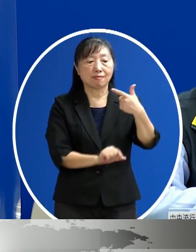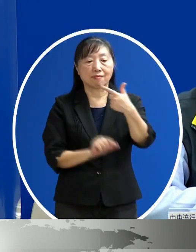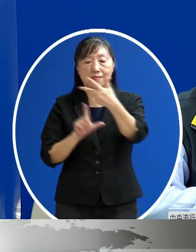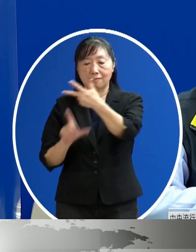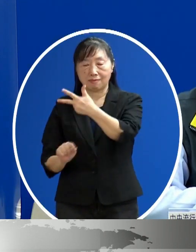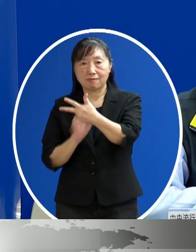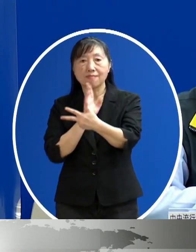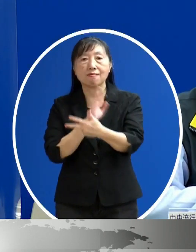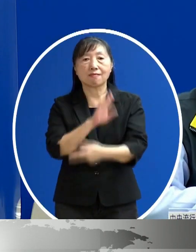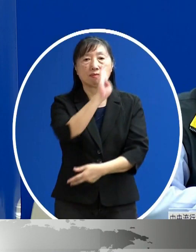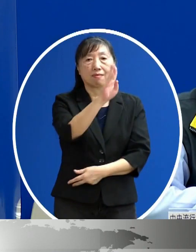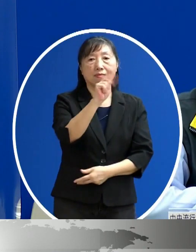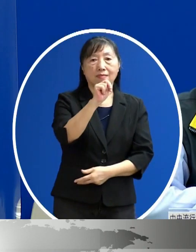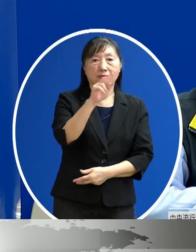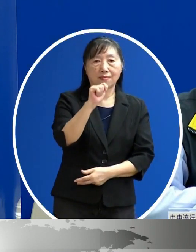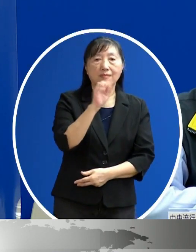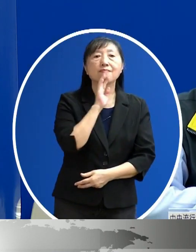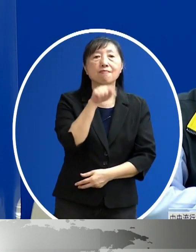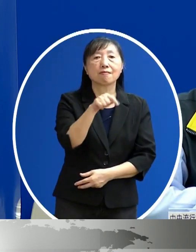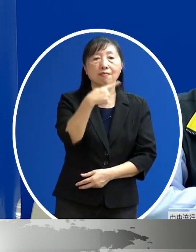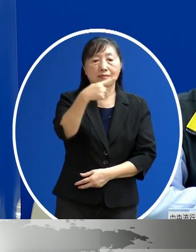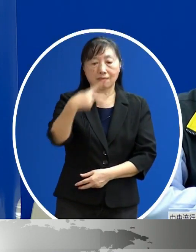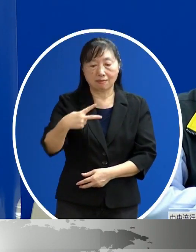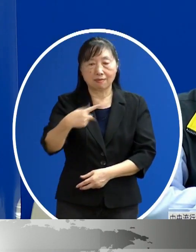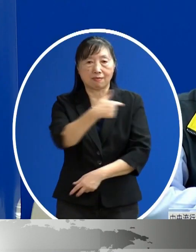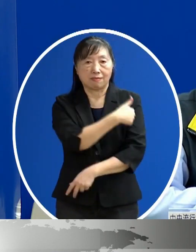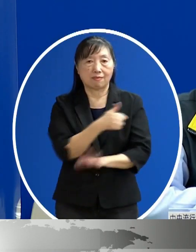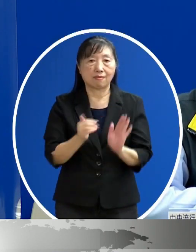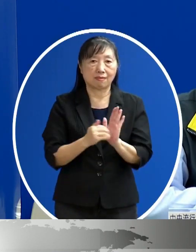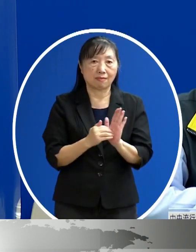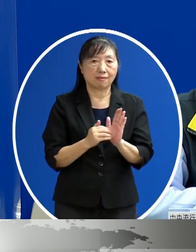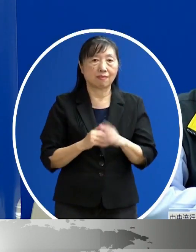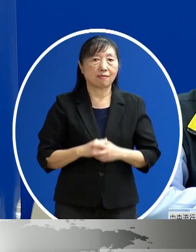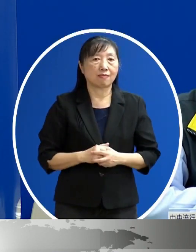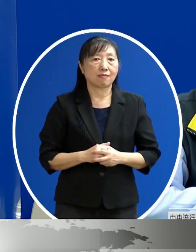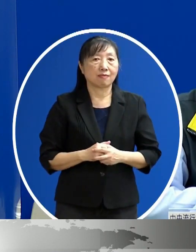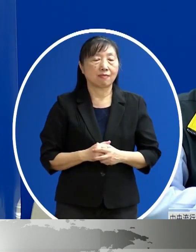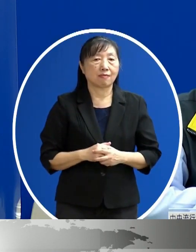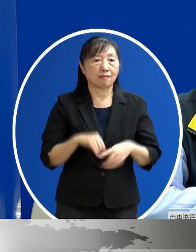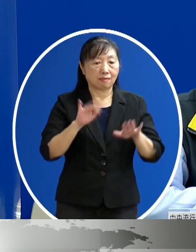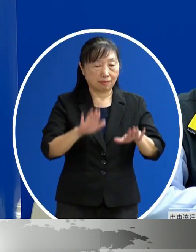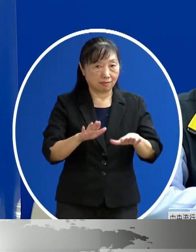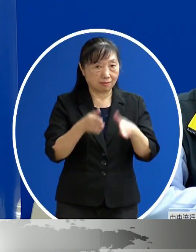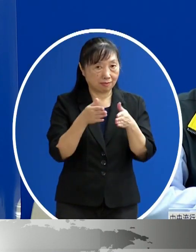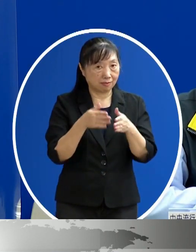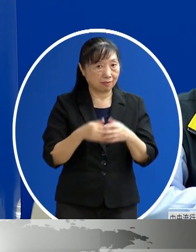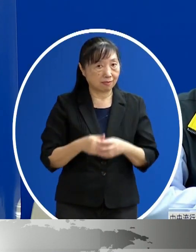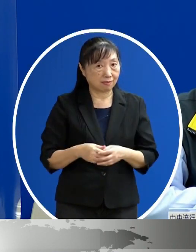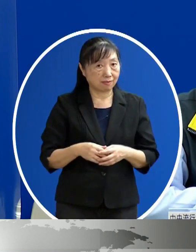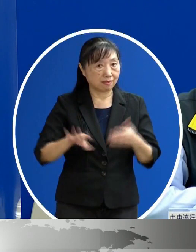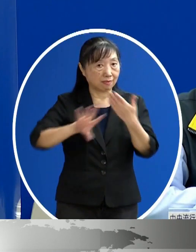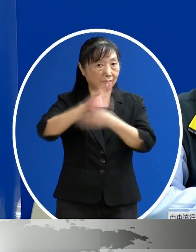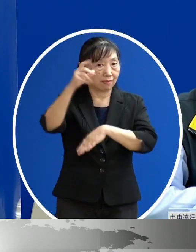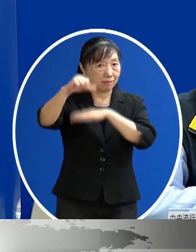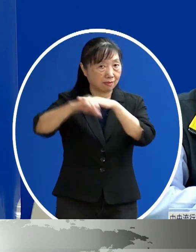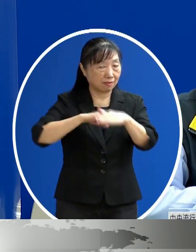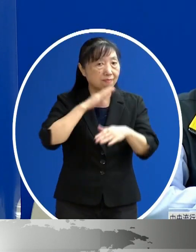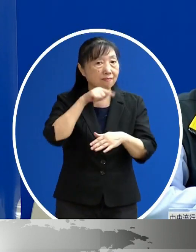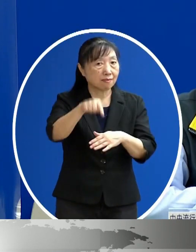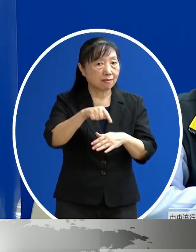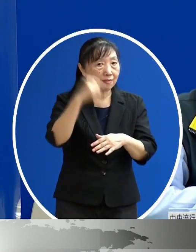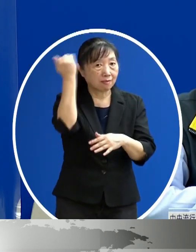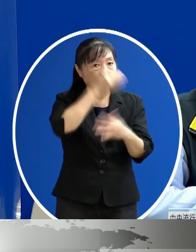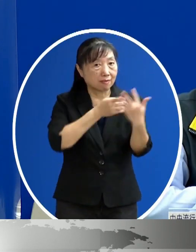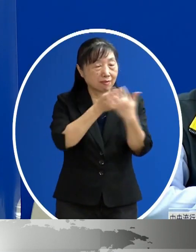of quarantine, so they count as breakthrough infections. One of them received the first and second doses of the AstraZeneca vaccine back